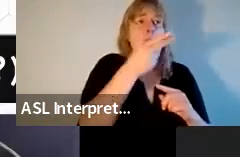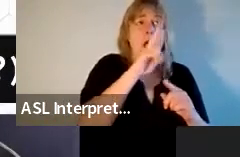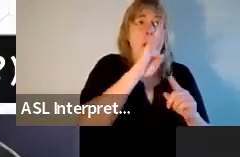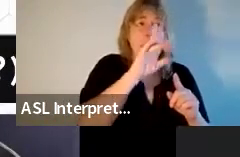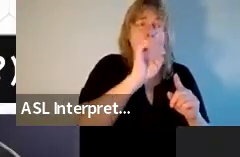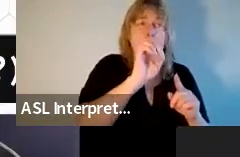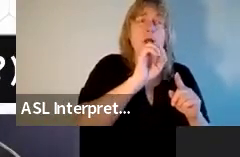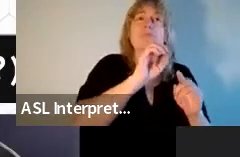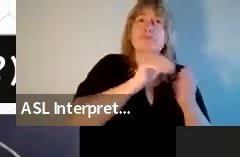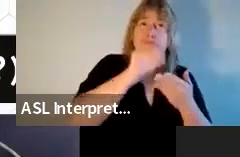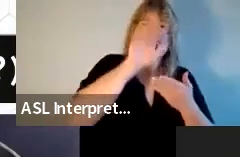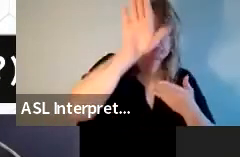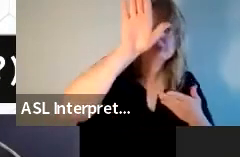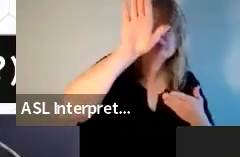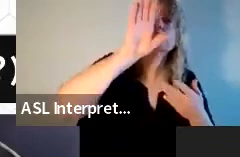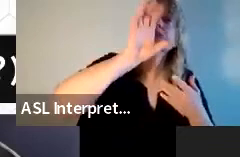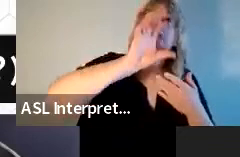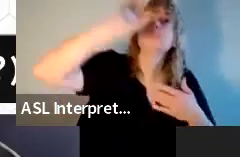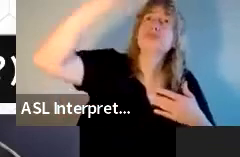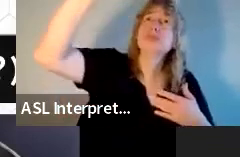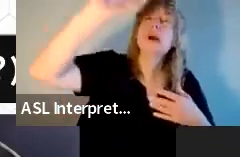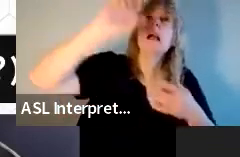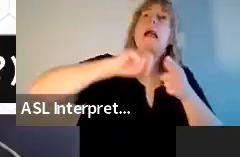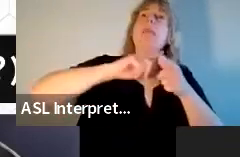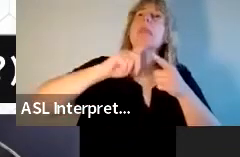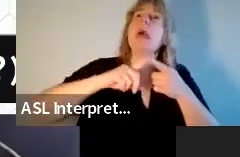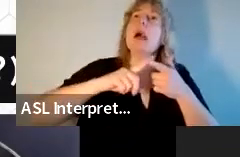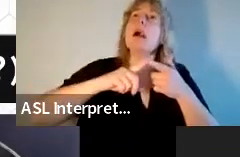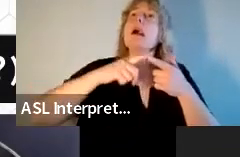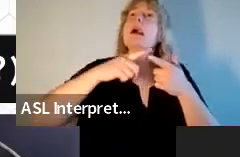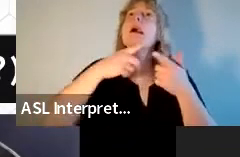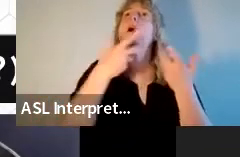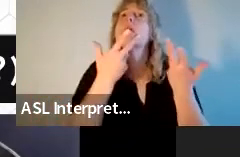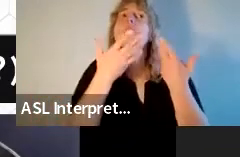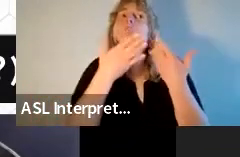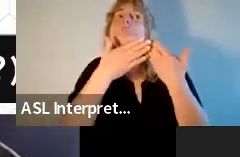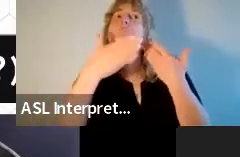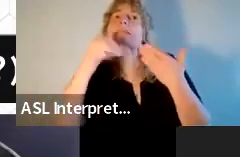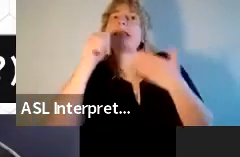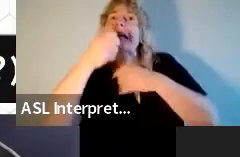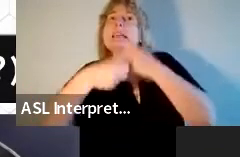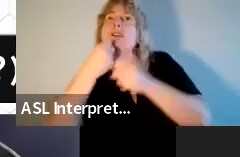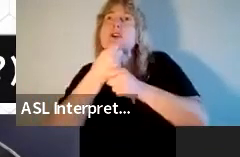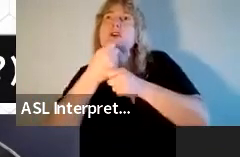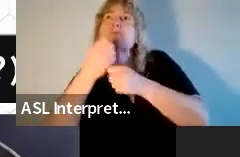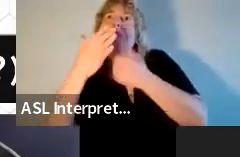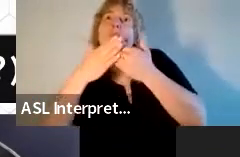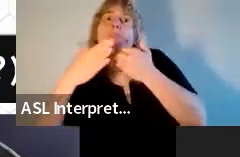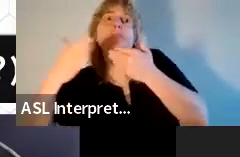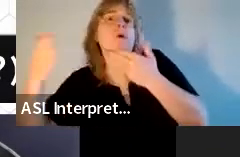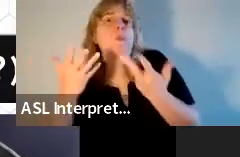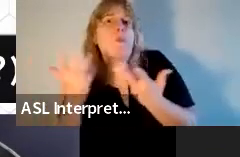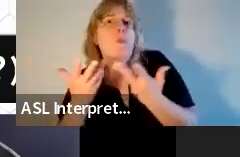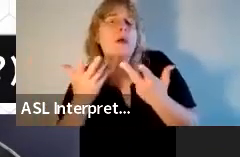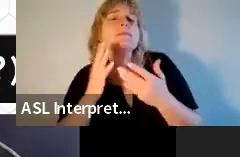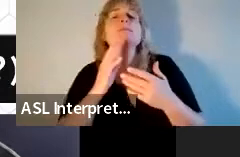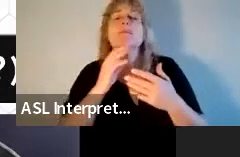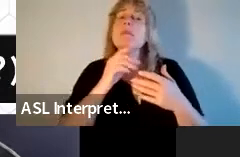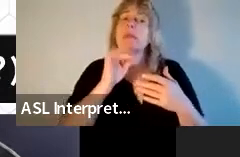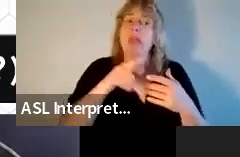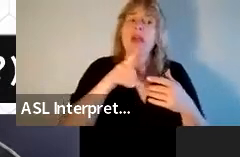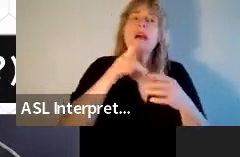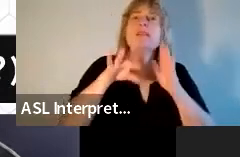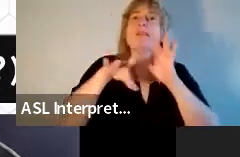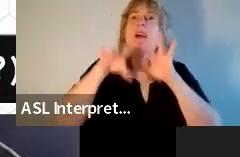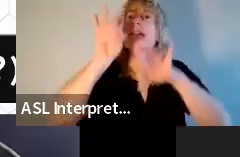explored star-forming galaxies, pushed back our vision to the early phases of the universe,